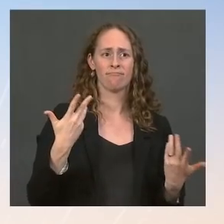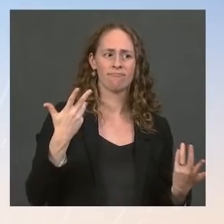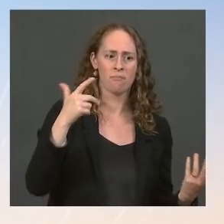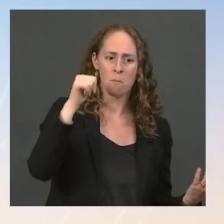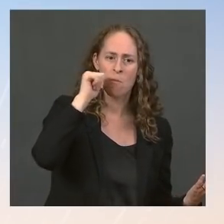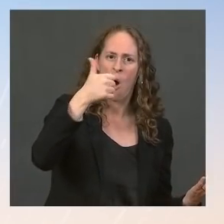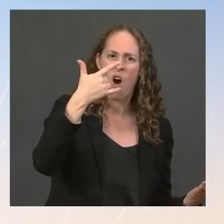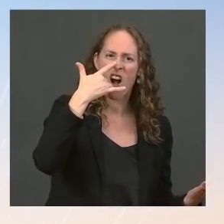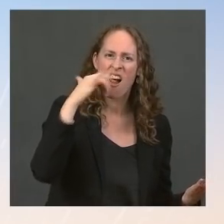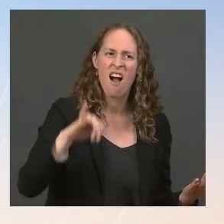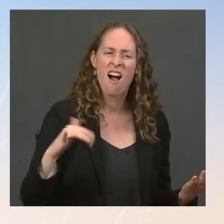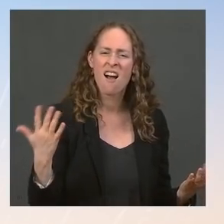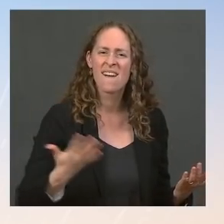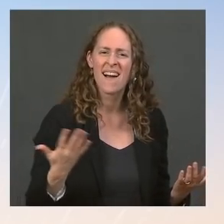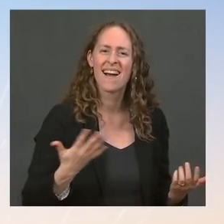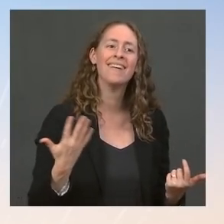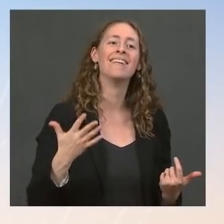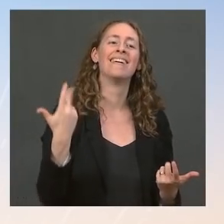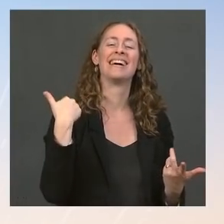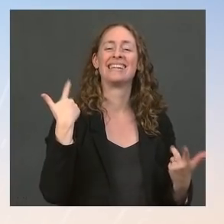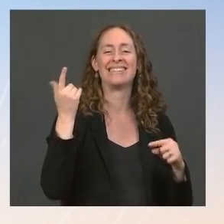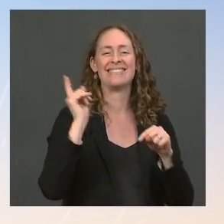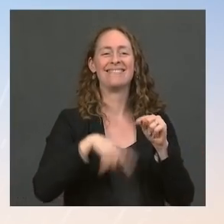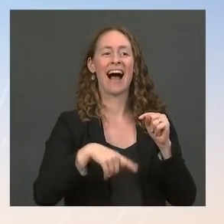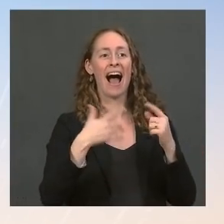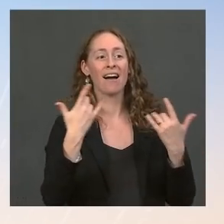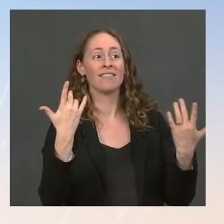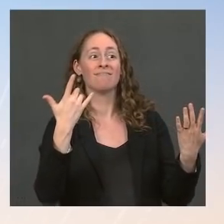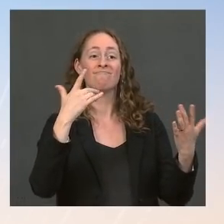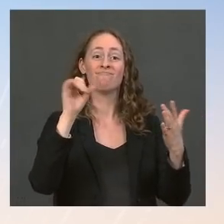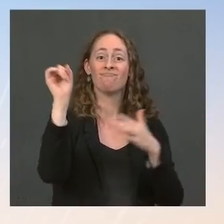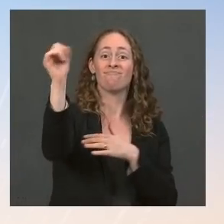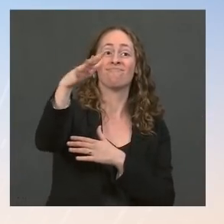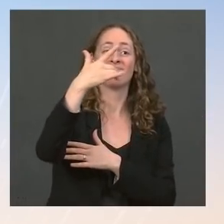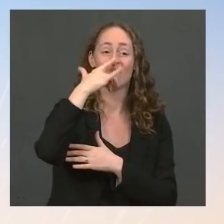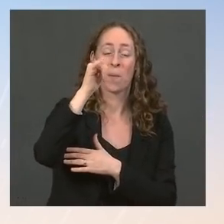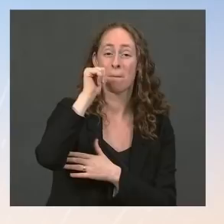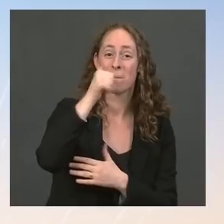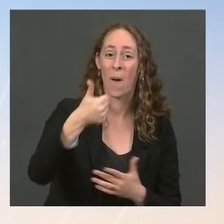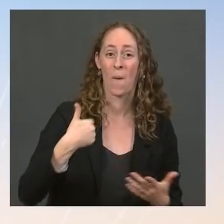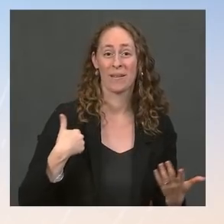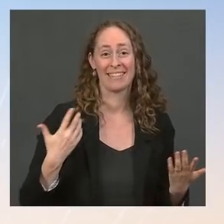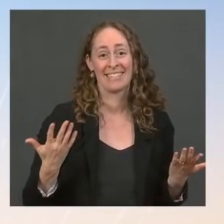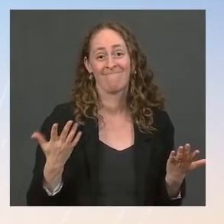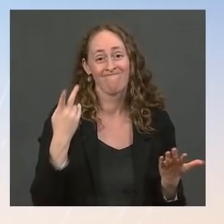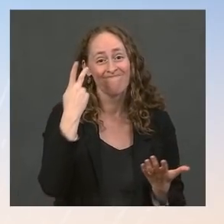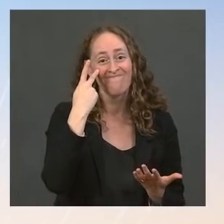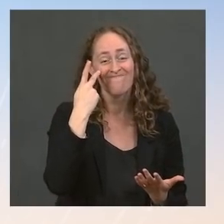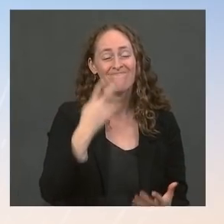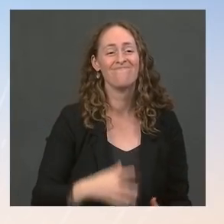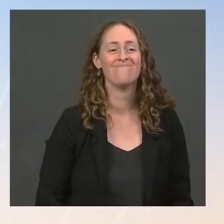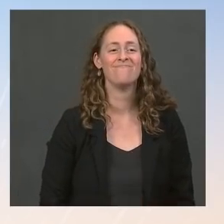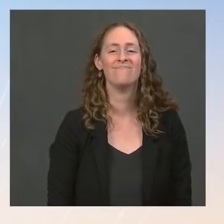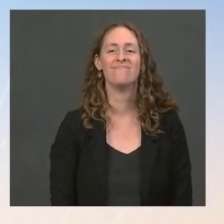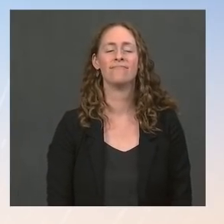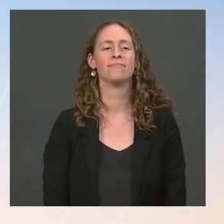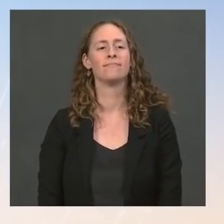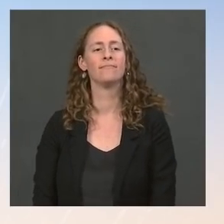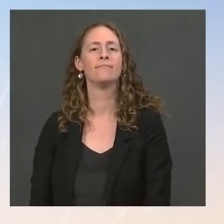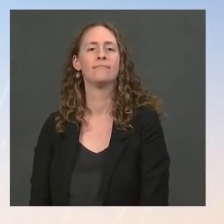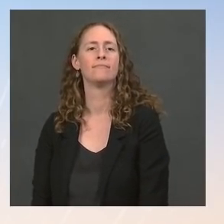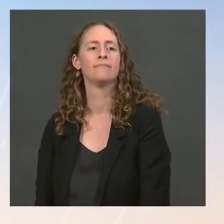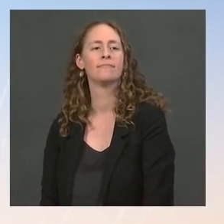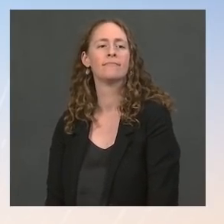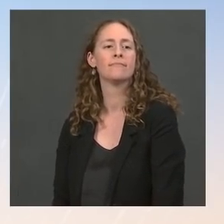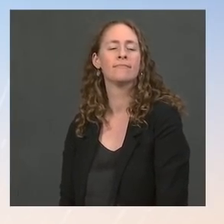I can't give you a concrete prediction of that. So I think that's why I said that. Go ahead. Sort of following on that